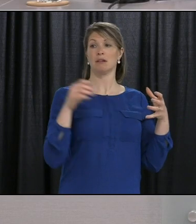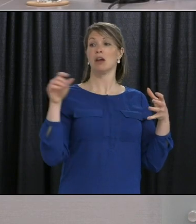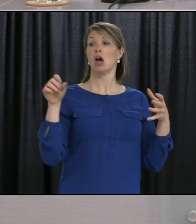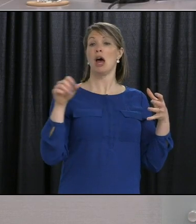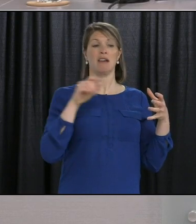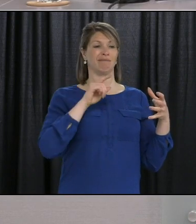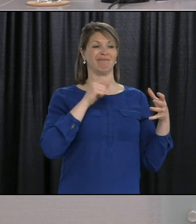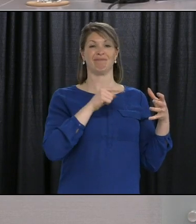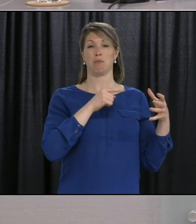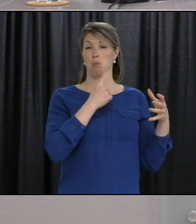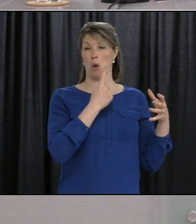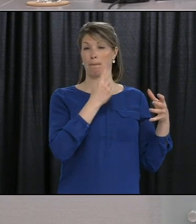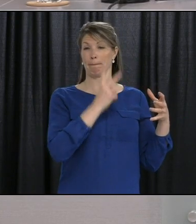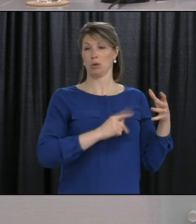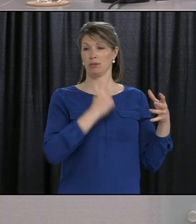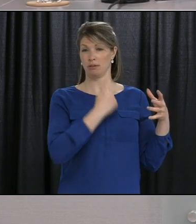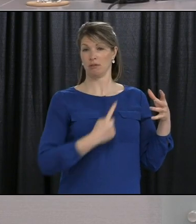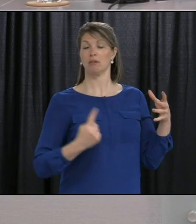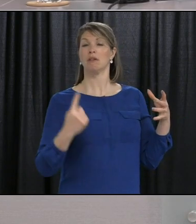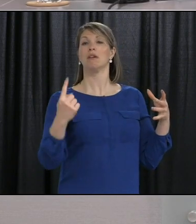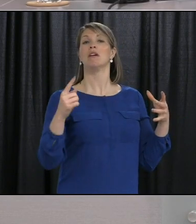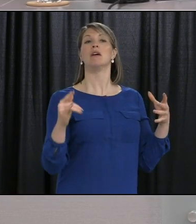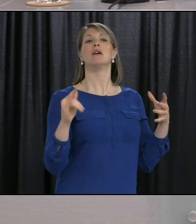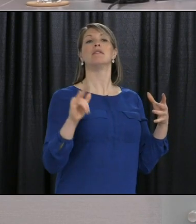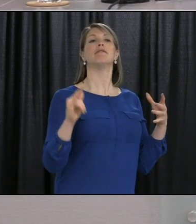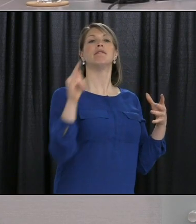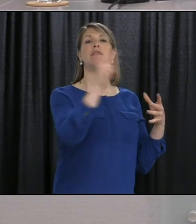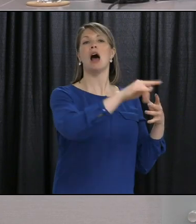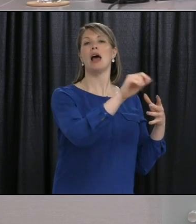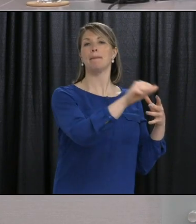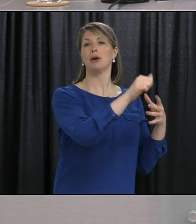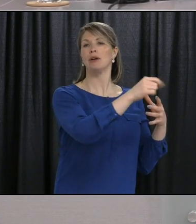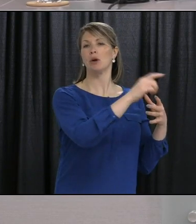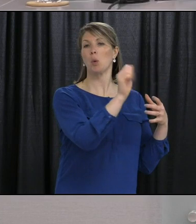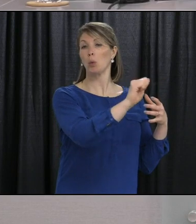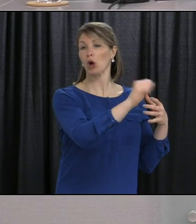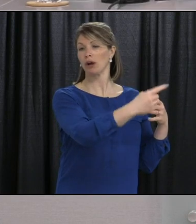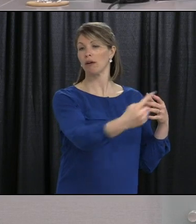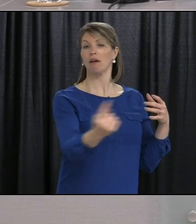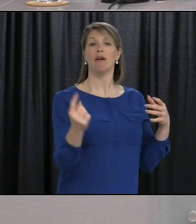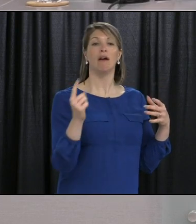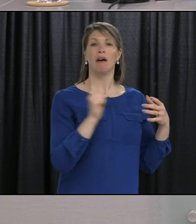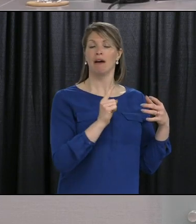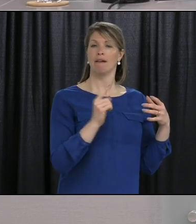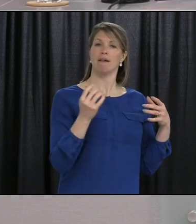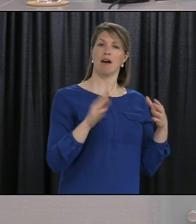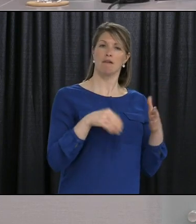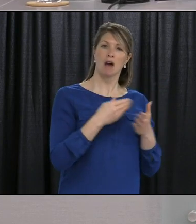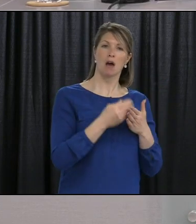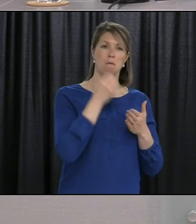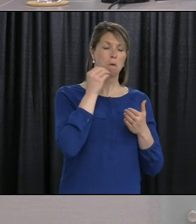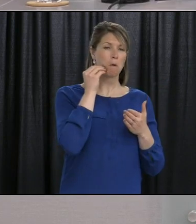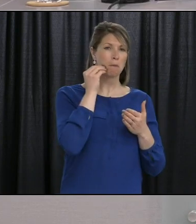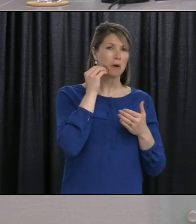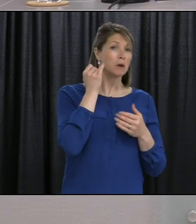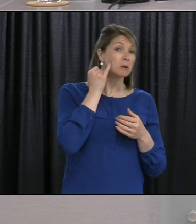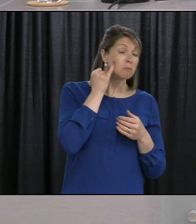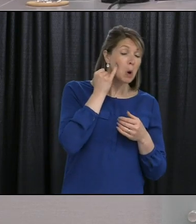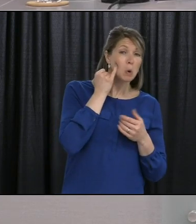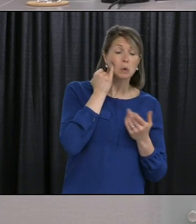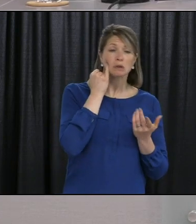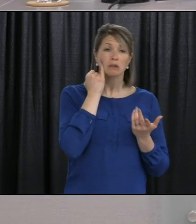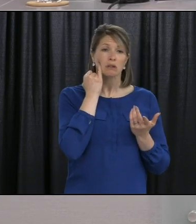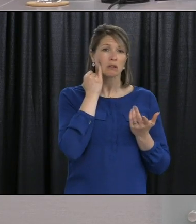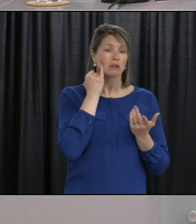work, but it resides in Newfoundland. For those people who are in that situation, if they have a spouse or a relative who's doing that, are